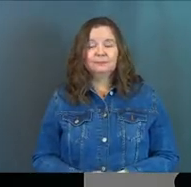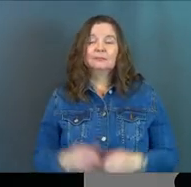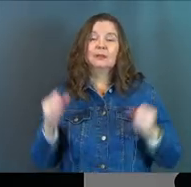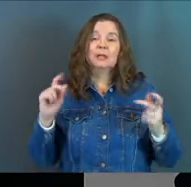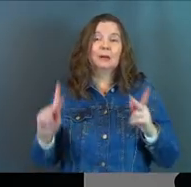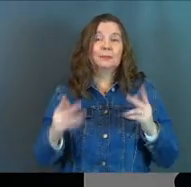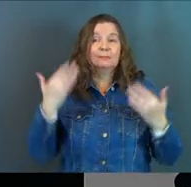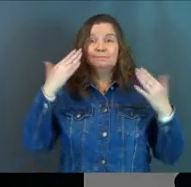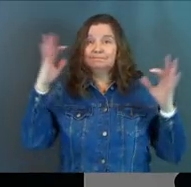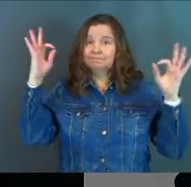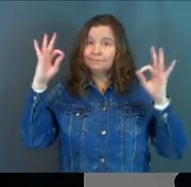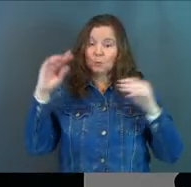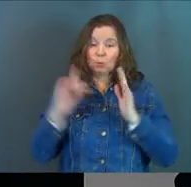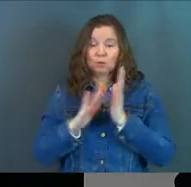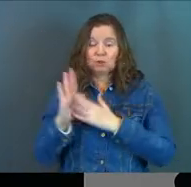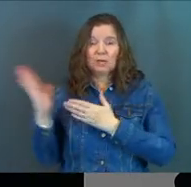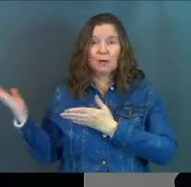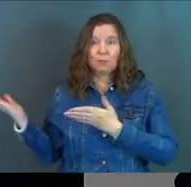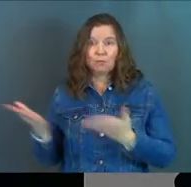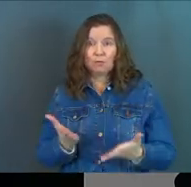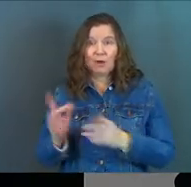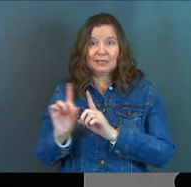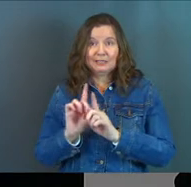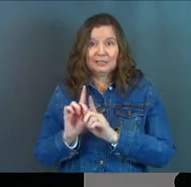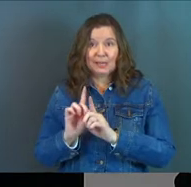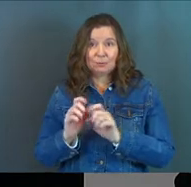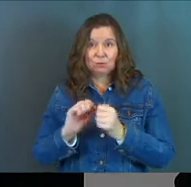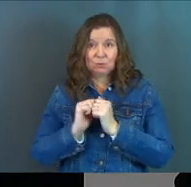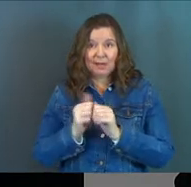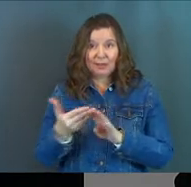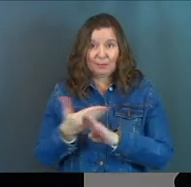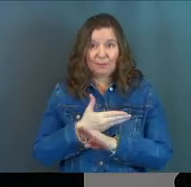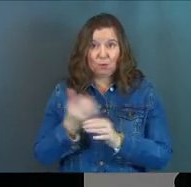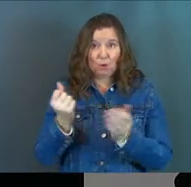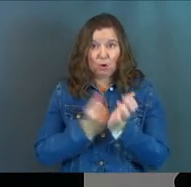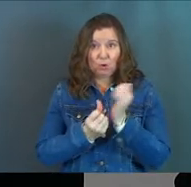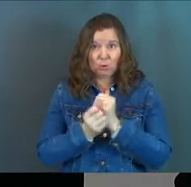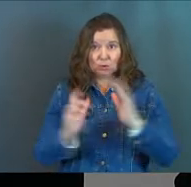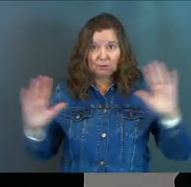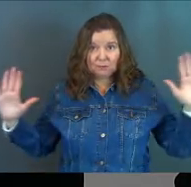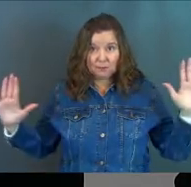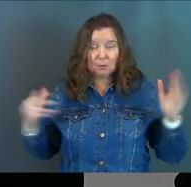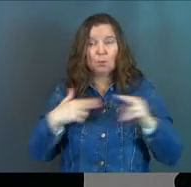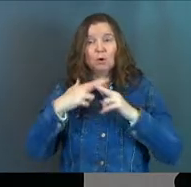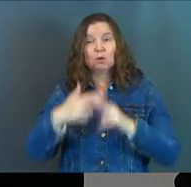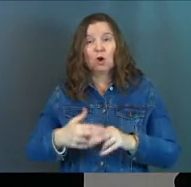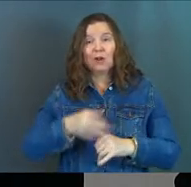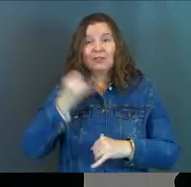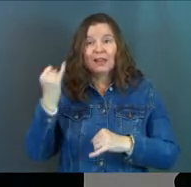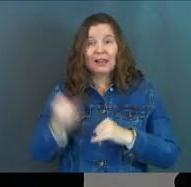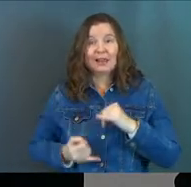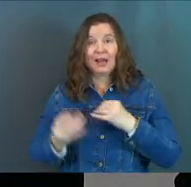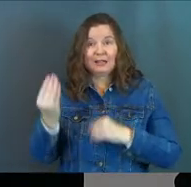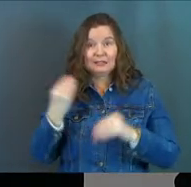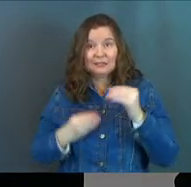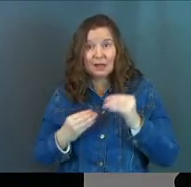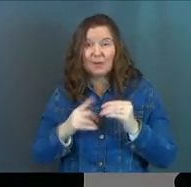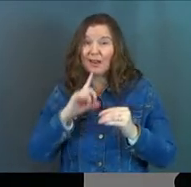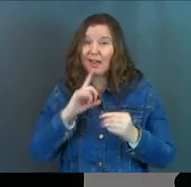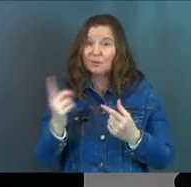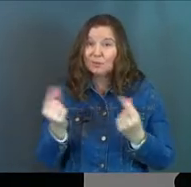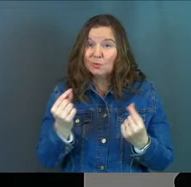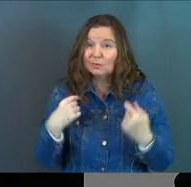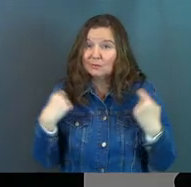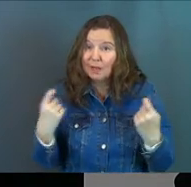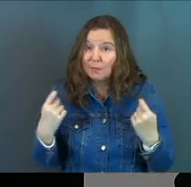And a lot of people don't know that when Jesus brought his disciples together right before his crucifixion for what is called the Last Supper, what they were